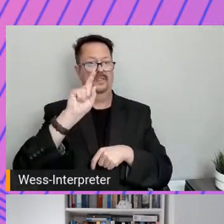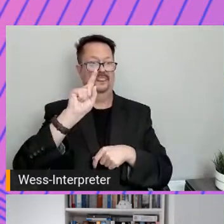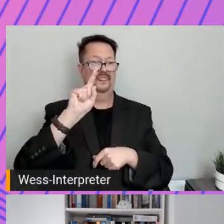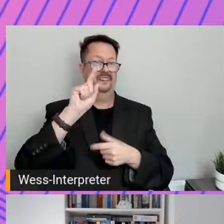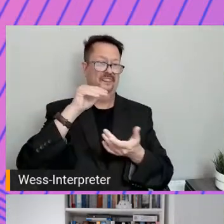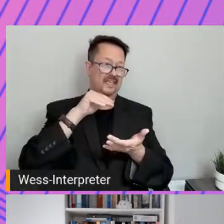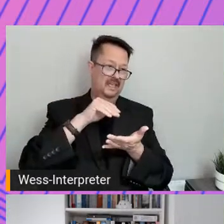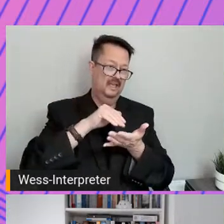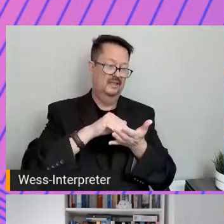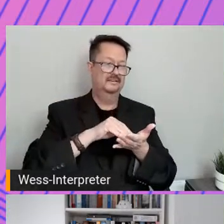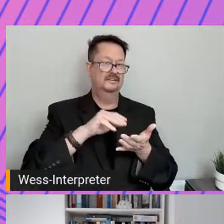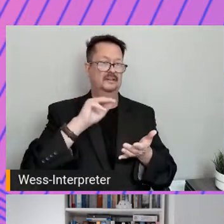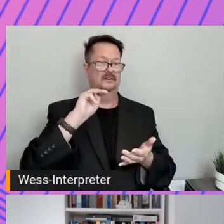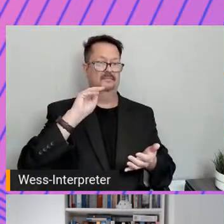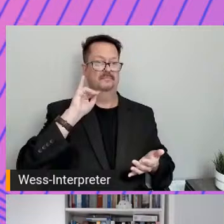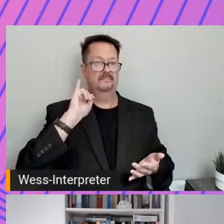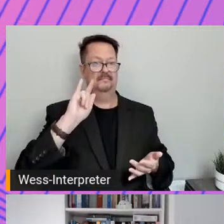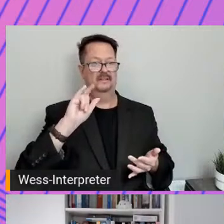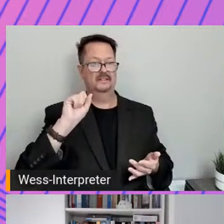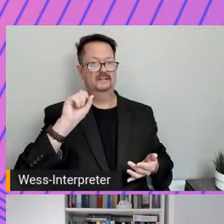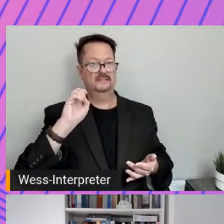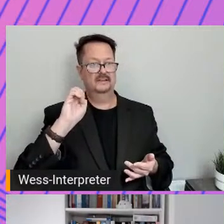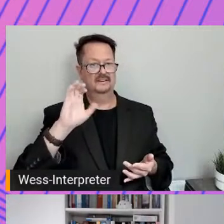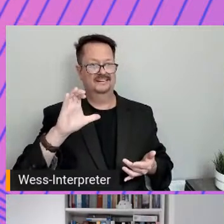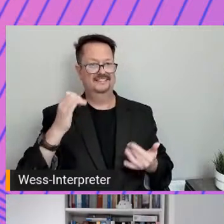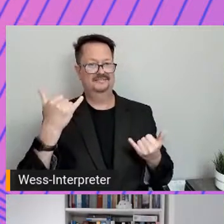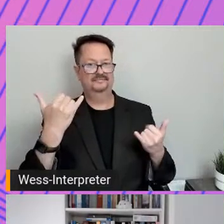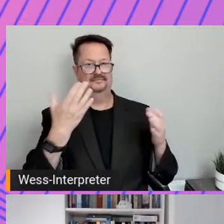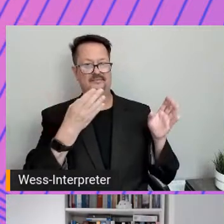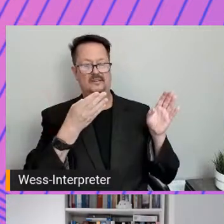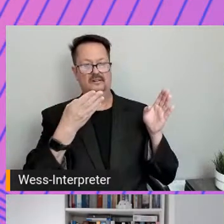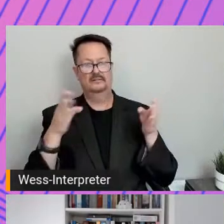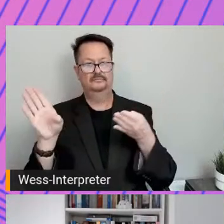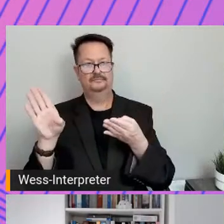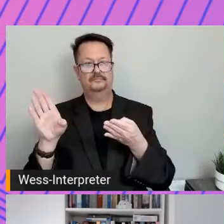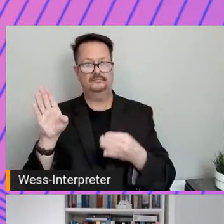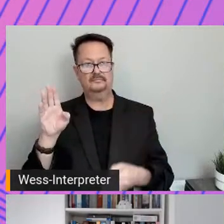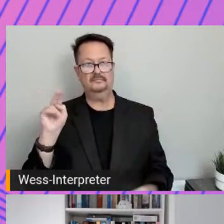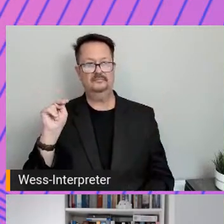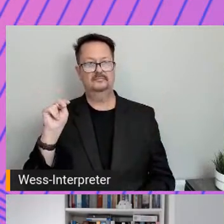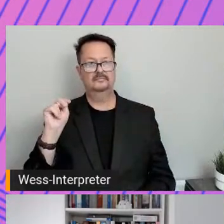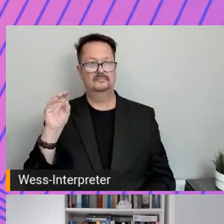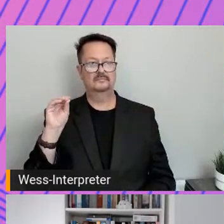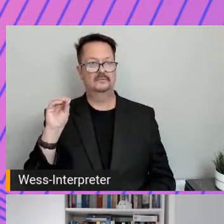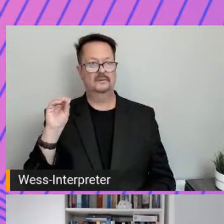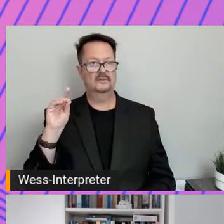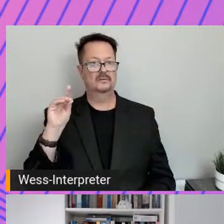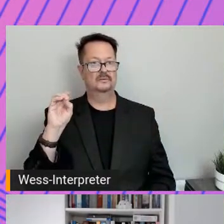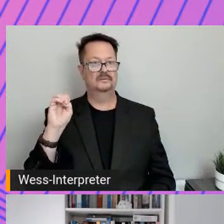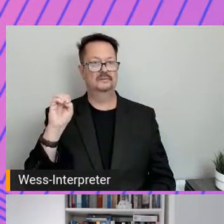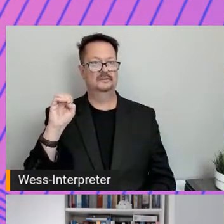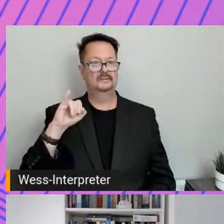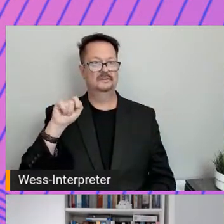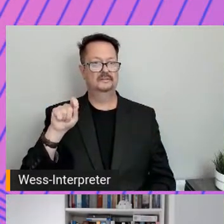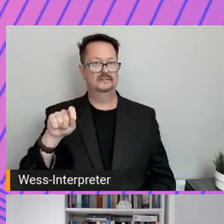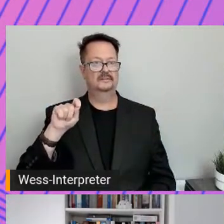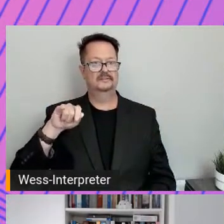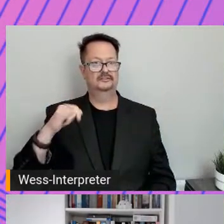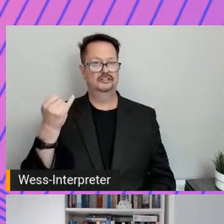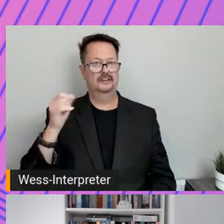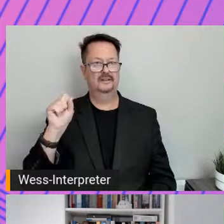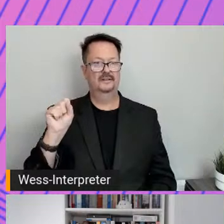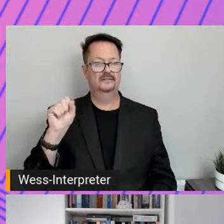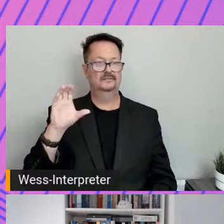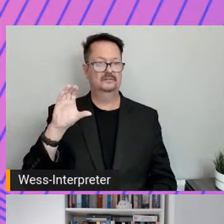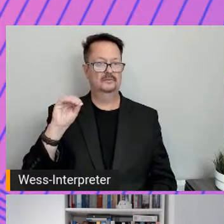every second. So I want to switch now to showing Node.js code for how to do this, because it's actually built